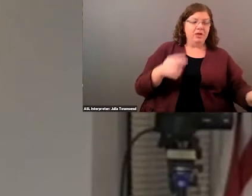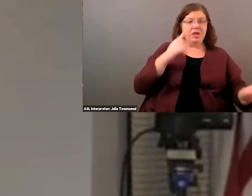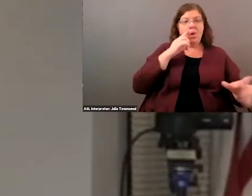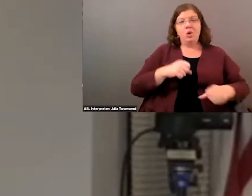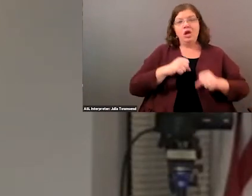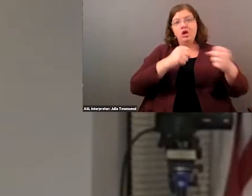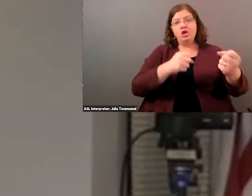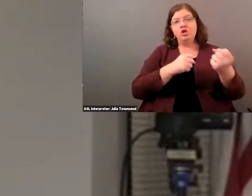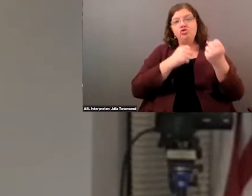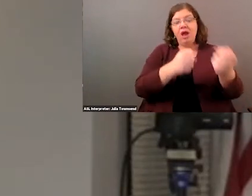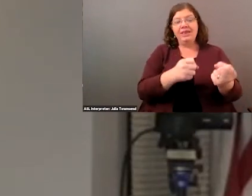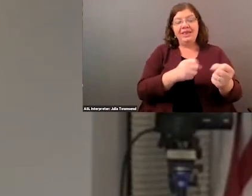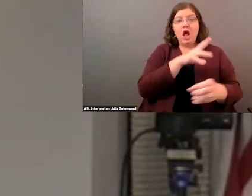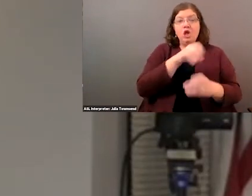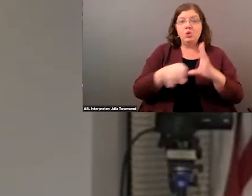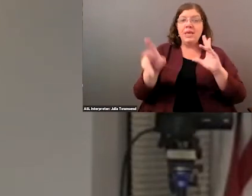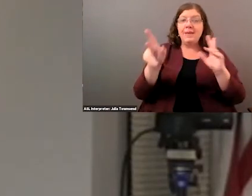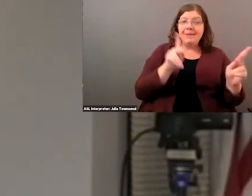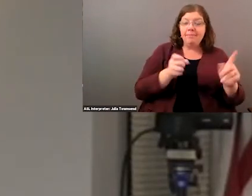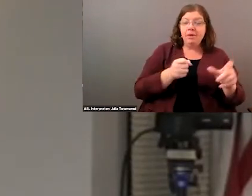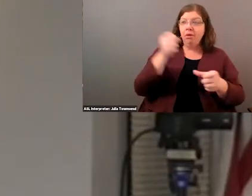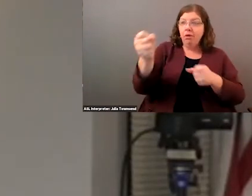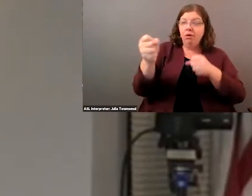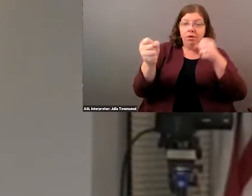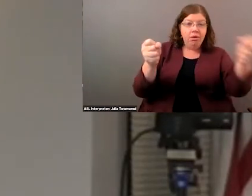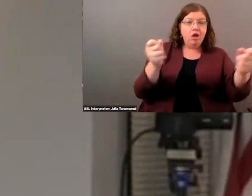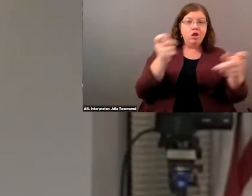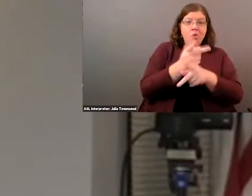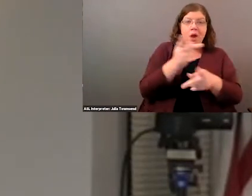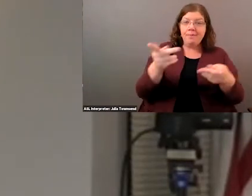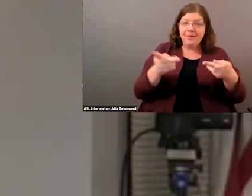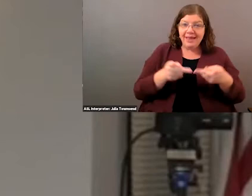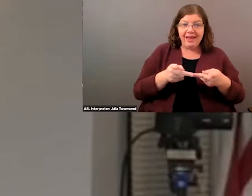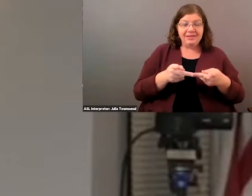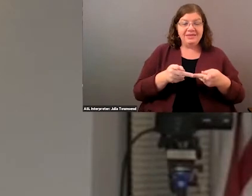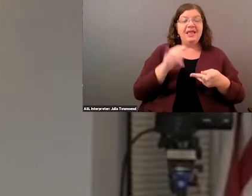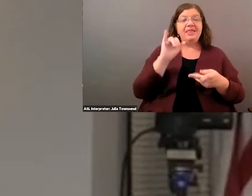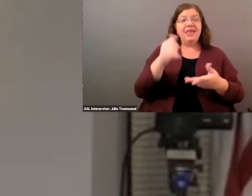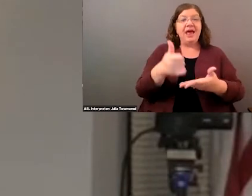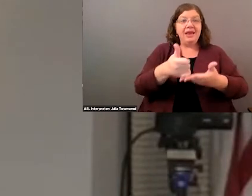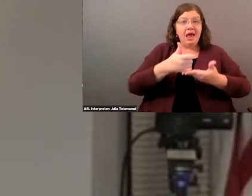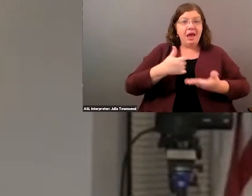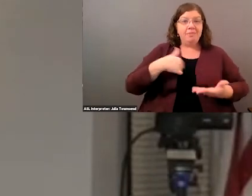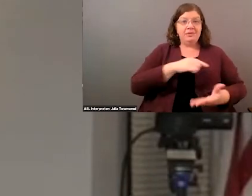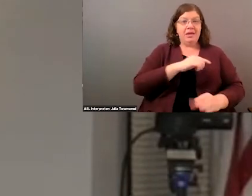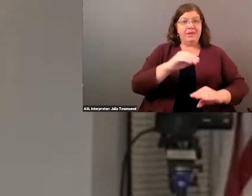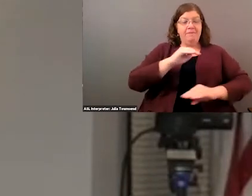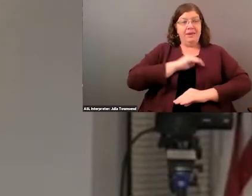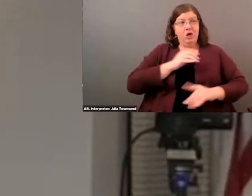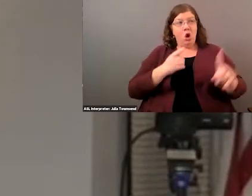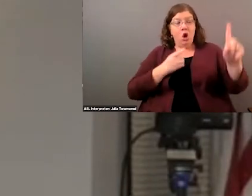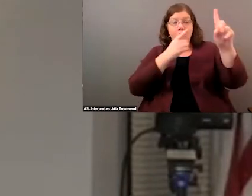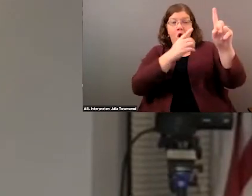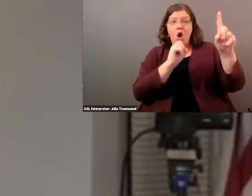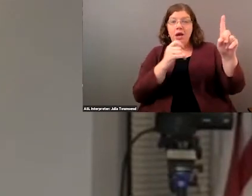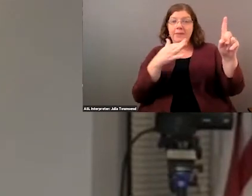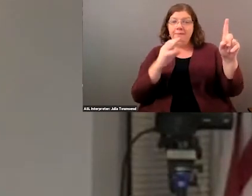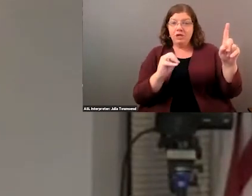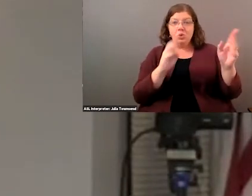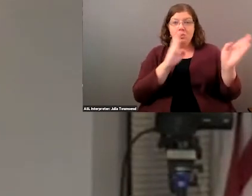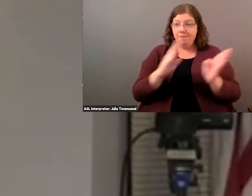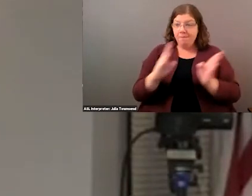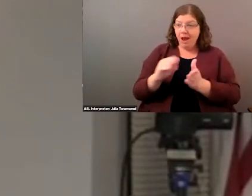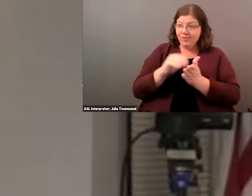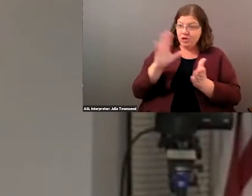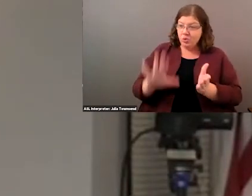that helps us meet, obviously, our mission when we're preparing our students for a world yet to be created. We have to have a system that is strong enough to be able to do that,